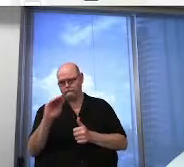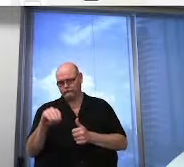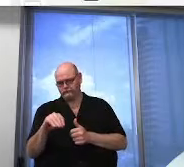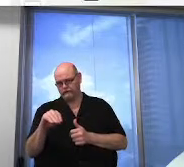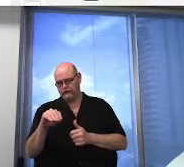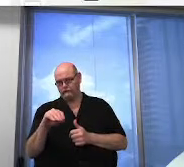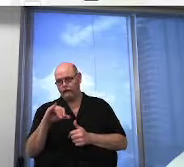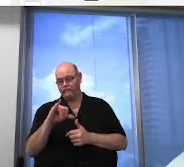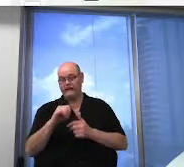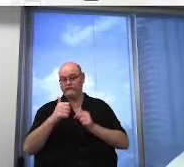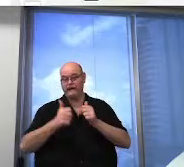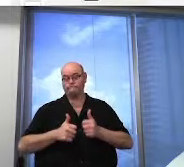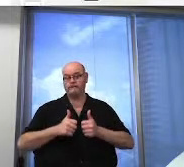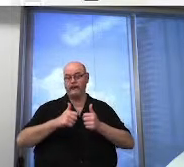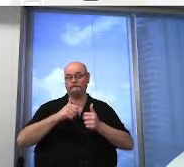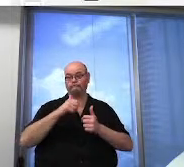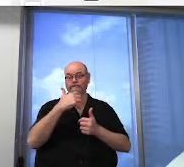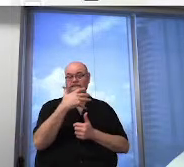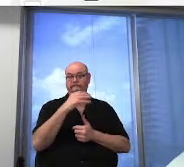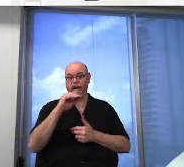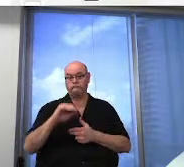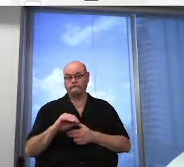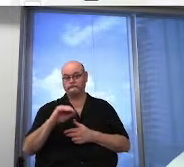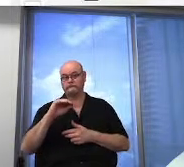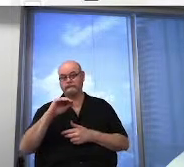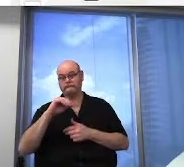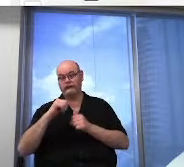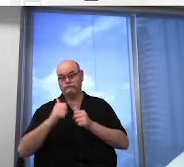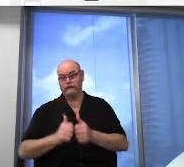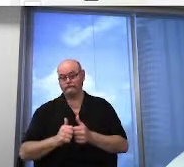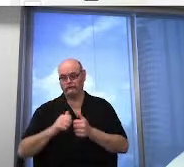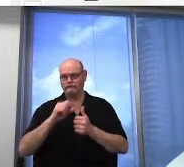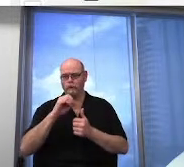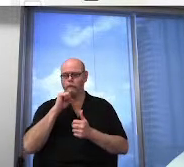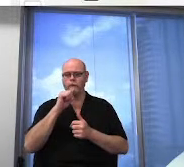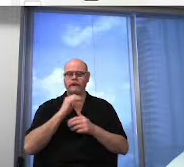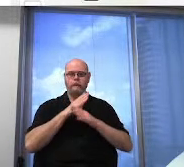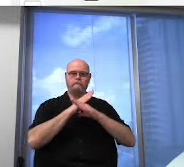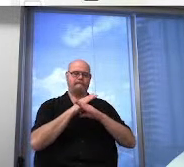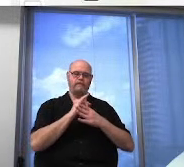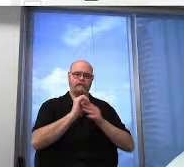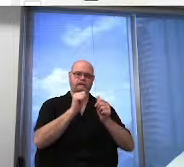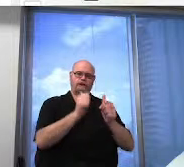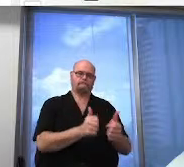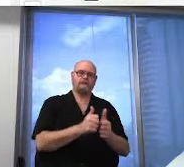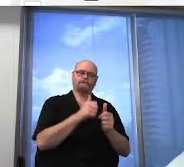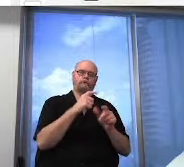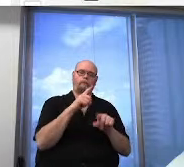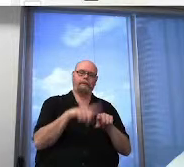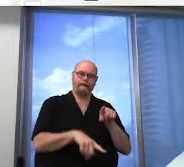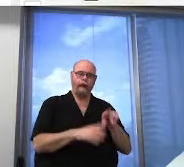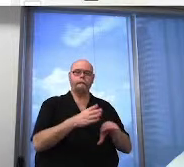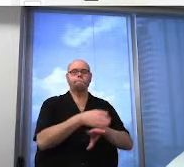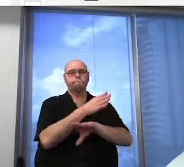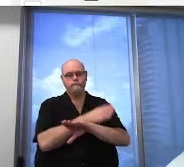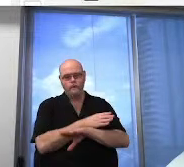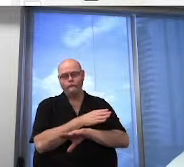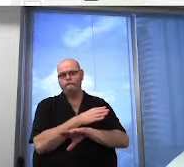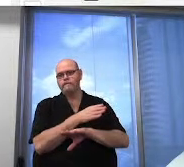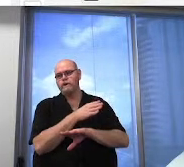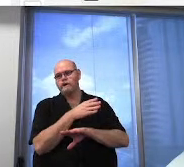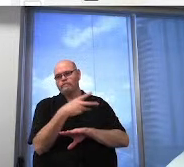is the degradation of the system is a 5% degradation. So if we do not stop the degradation, we're not going to be able to